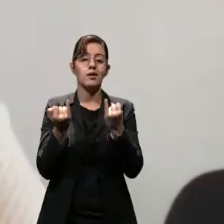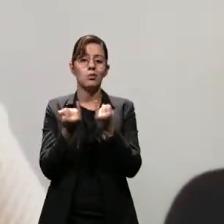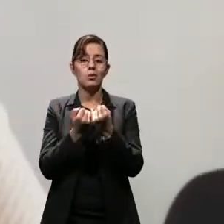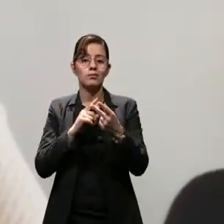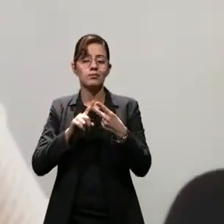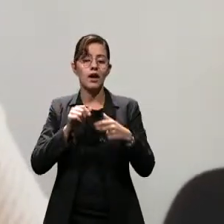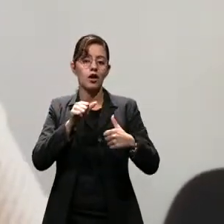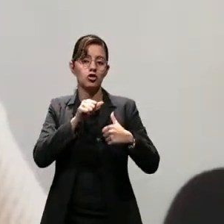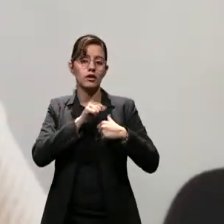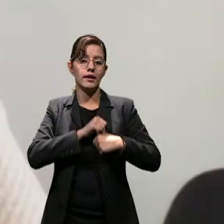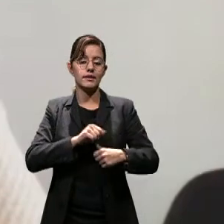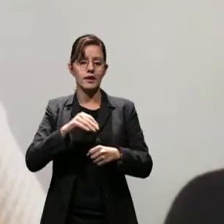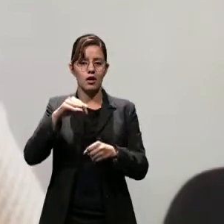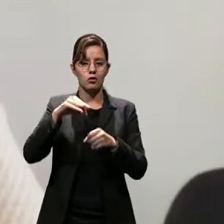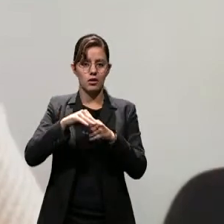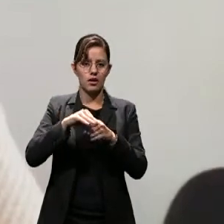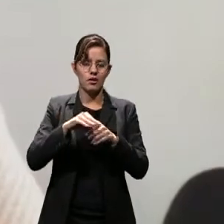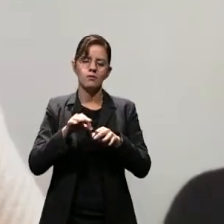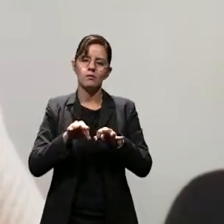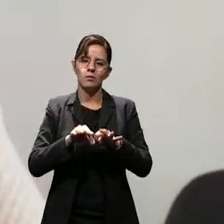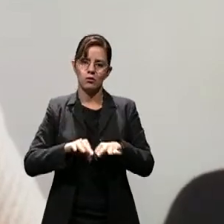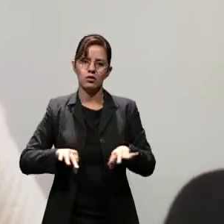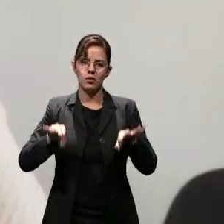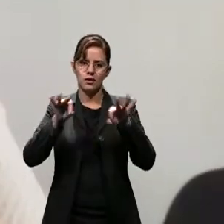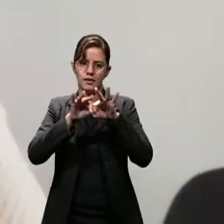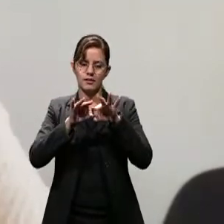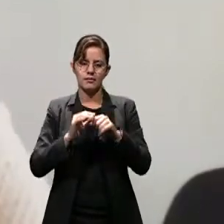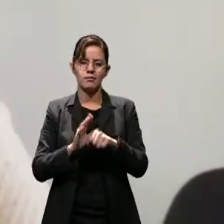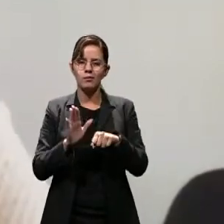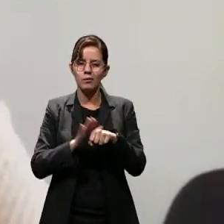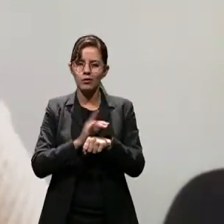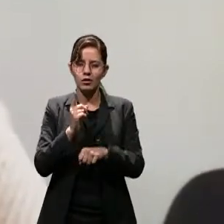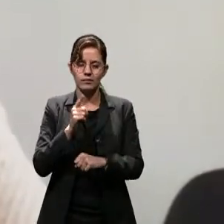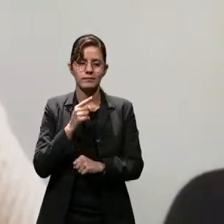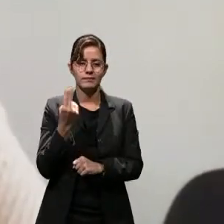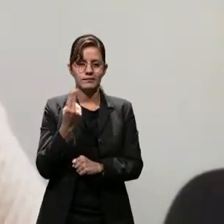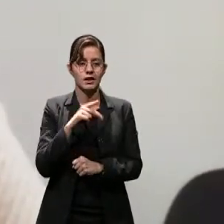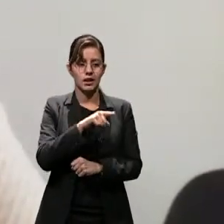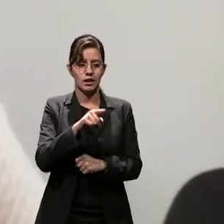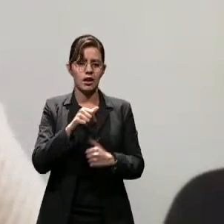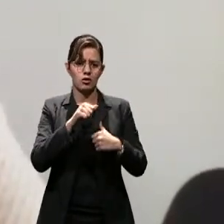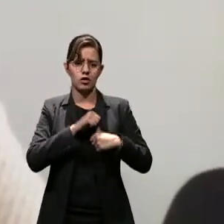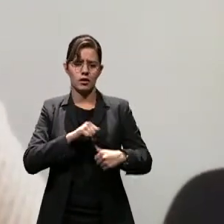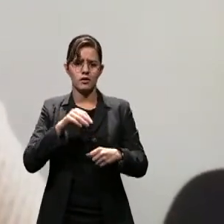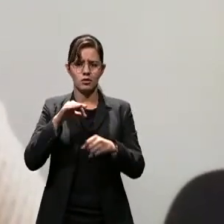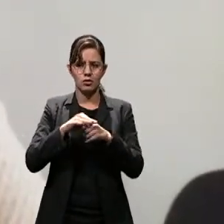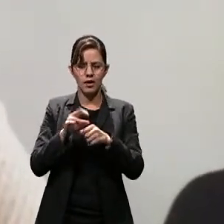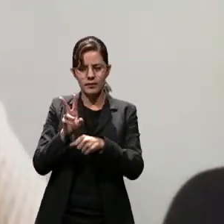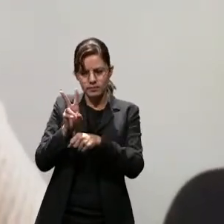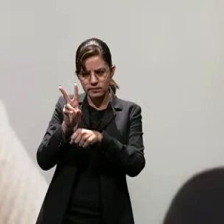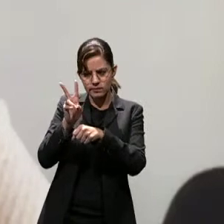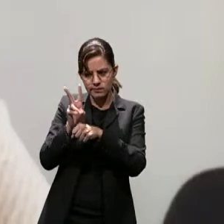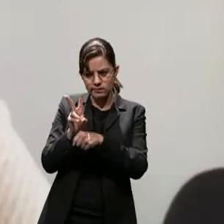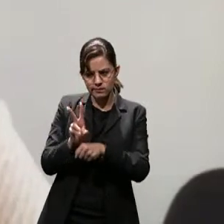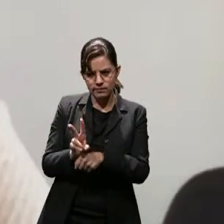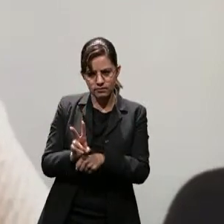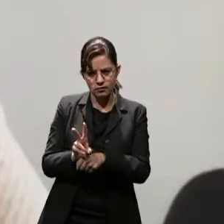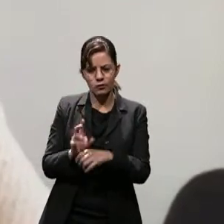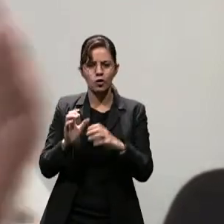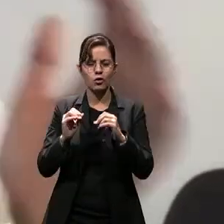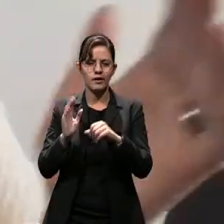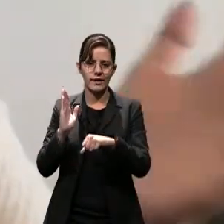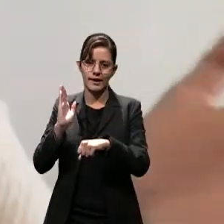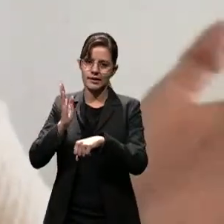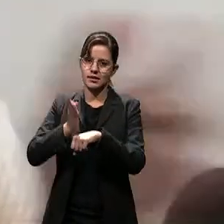matter because we need electoral authorities with the powers and the capacities in order to act and to